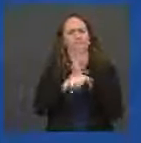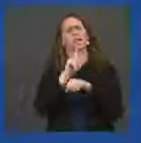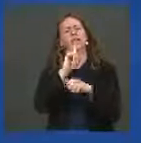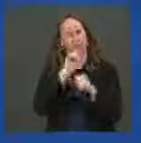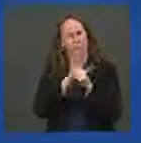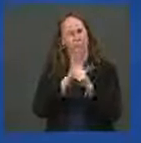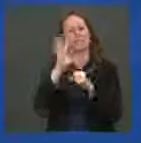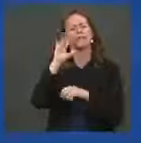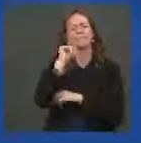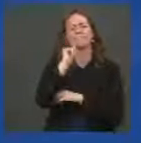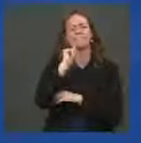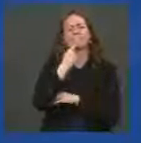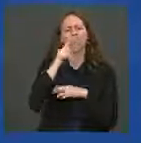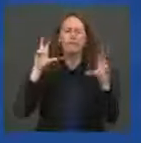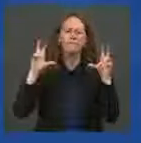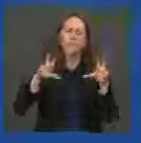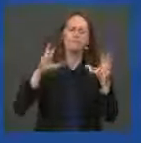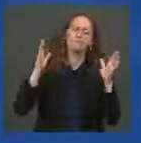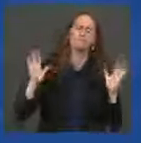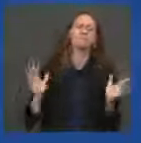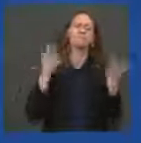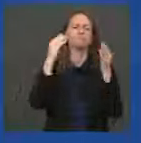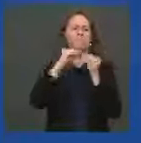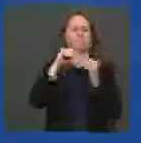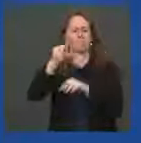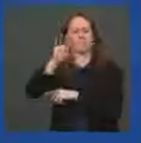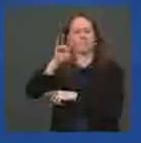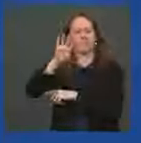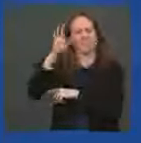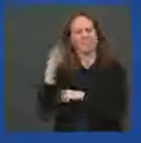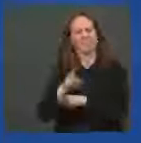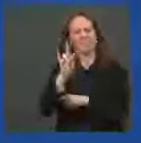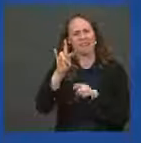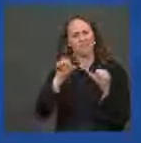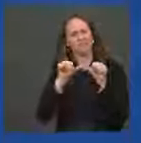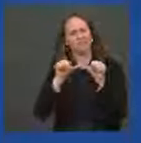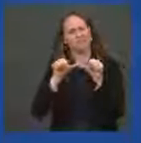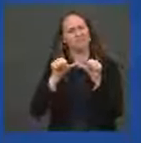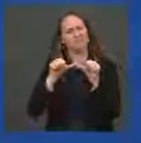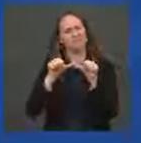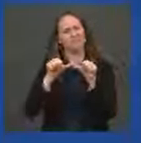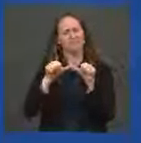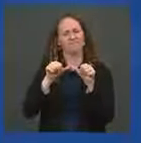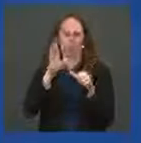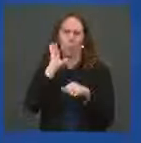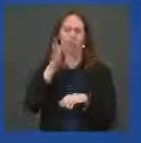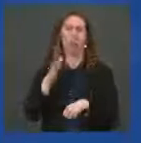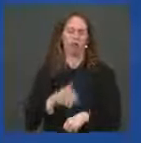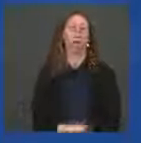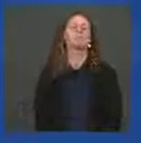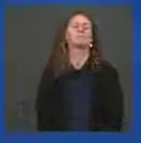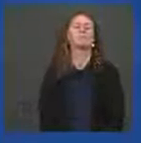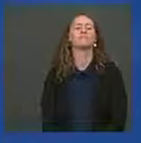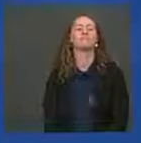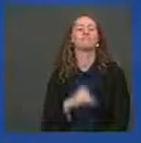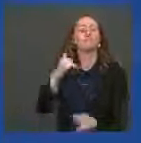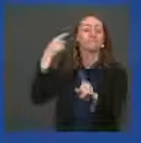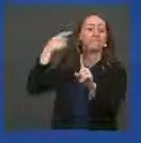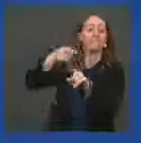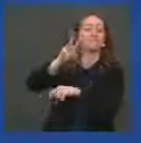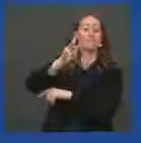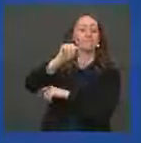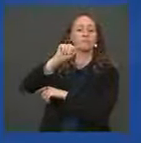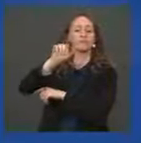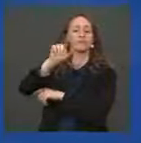products 24/7 from the ports to their stores nationwide. Specifically, Walmart is committing as much as